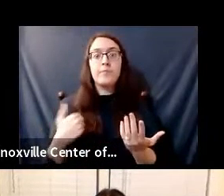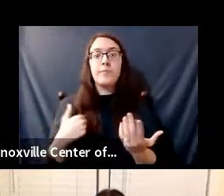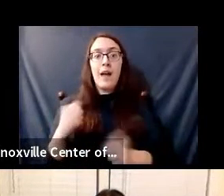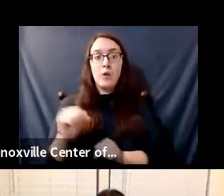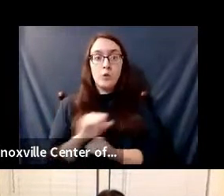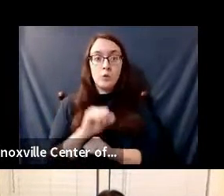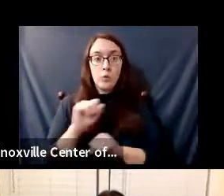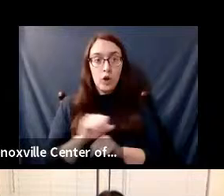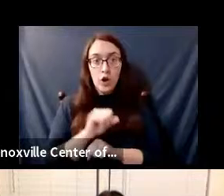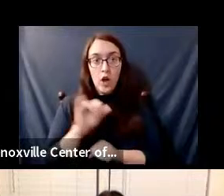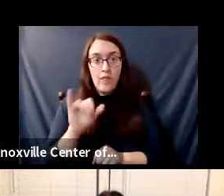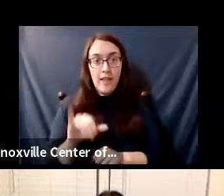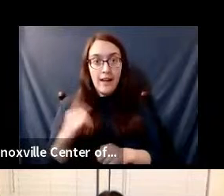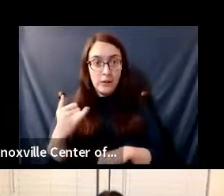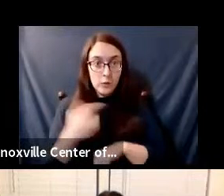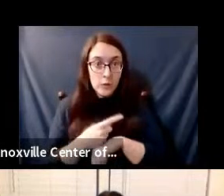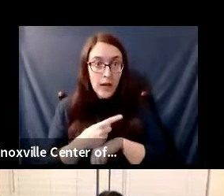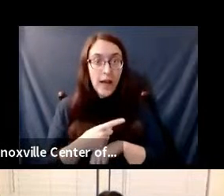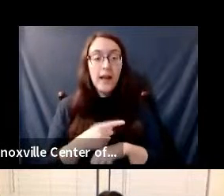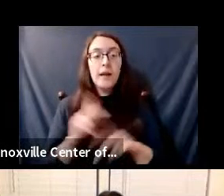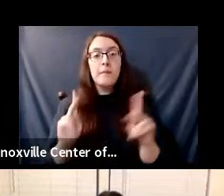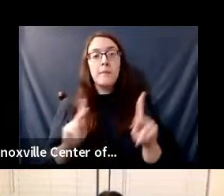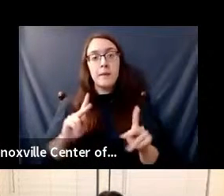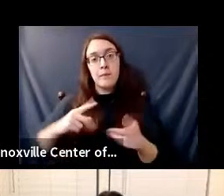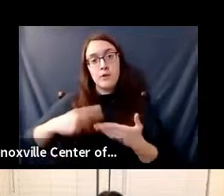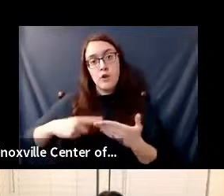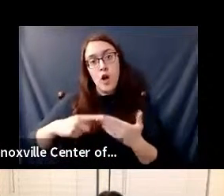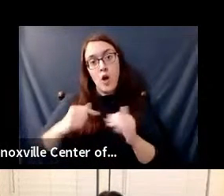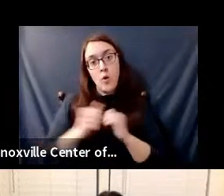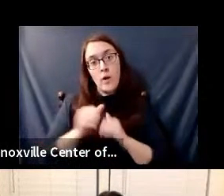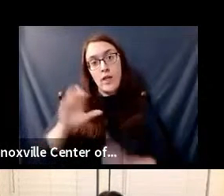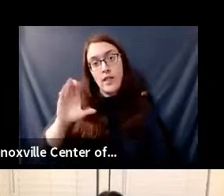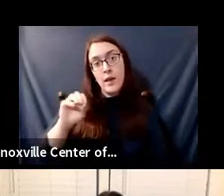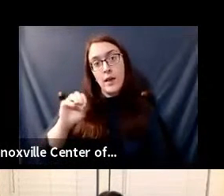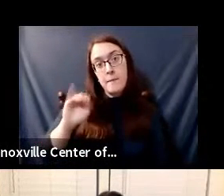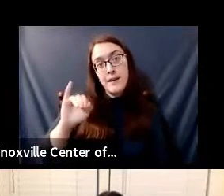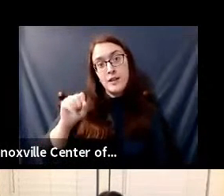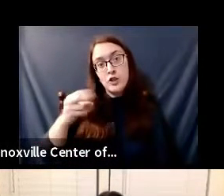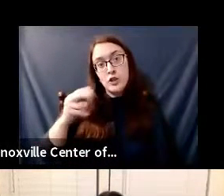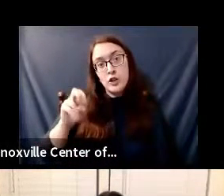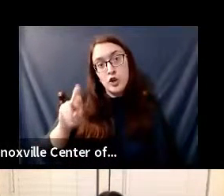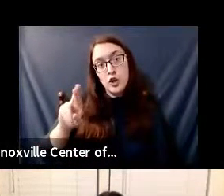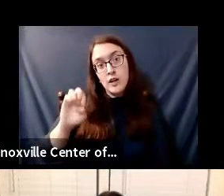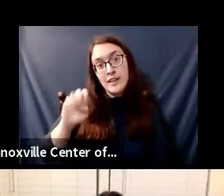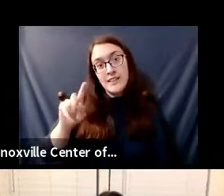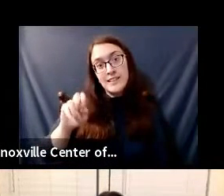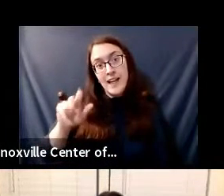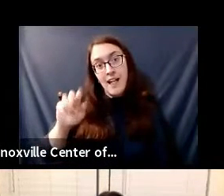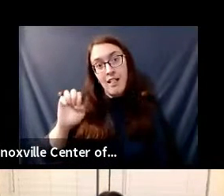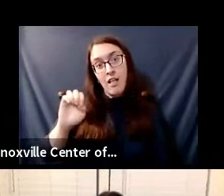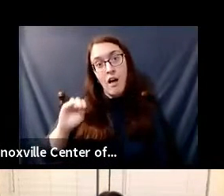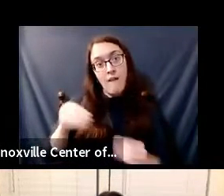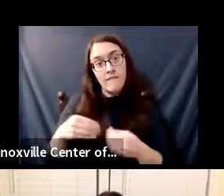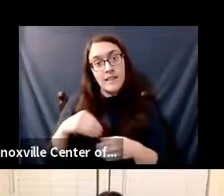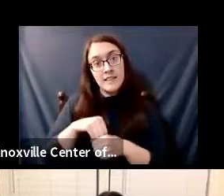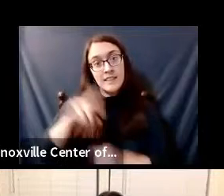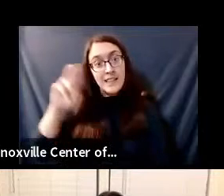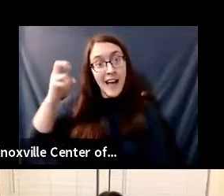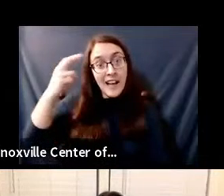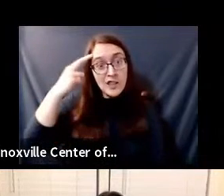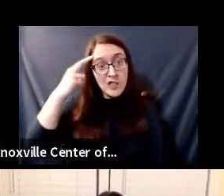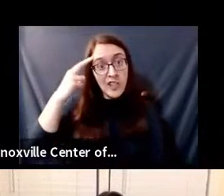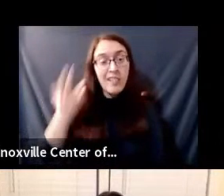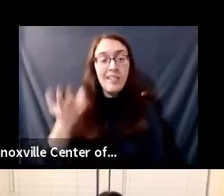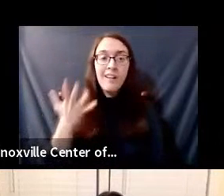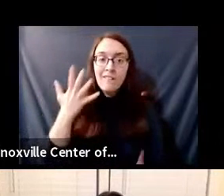on that today, had people talking with Commissioner Ezel's office in Nashville, and unfortunately there is no